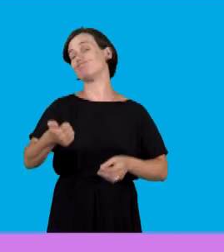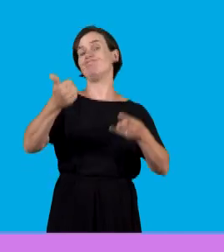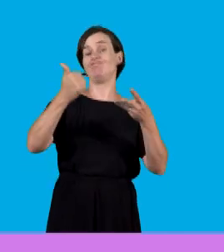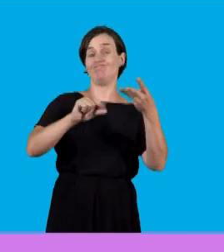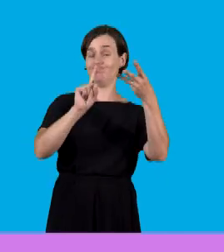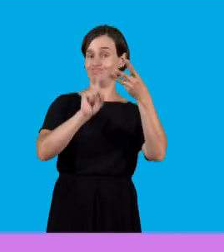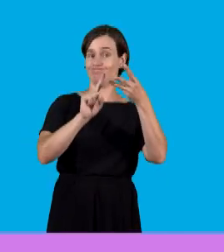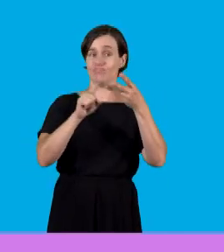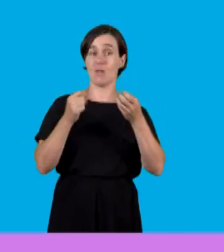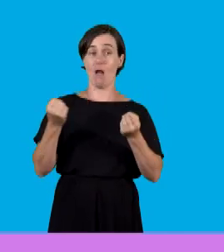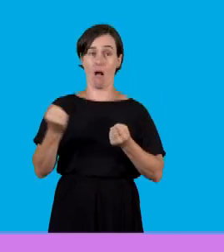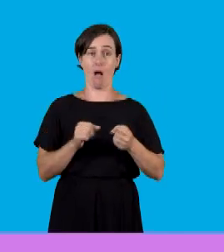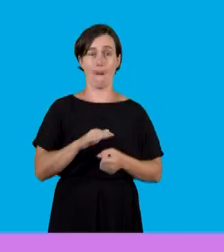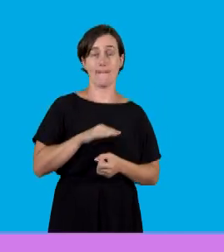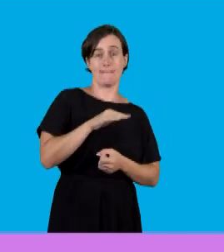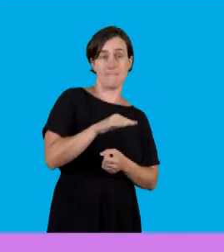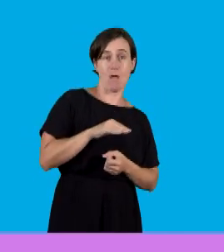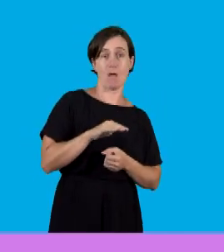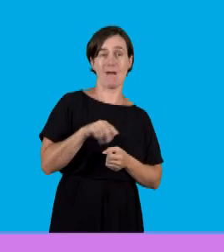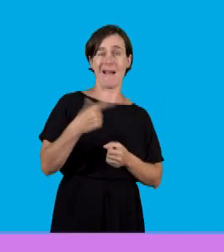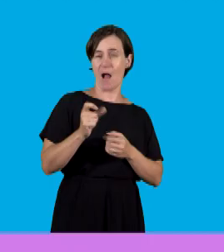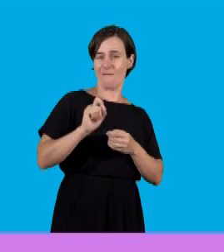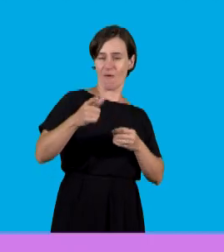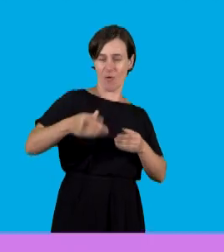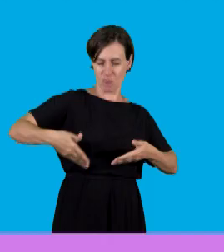Then we go to the next one. A car is parked